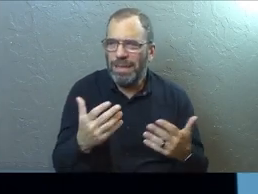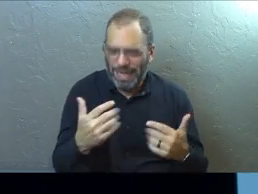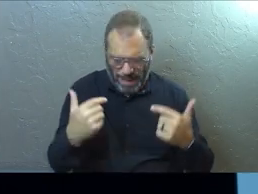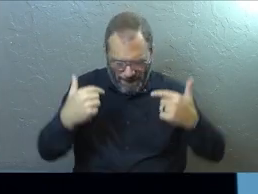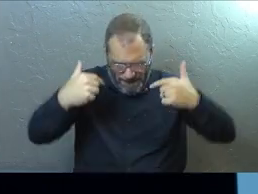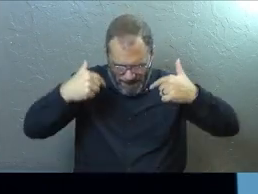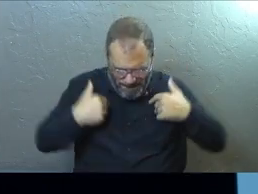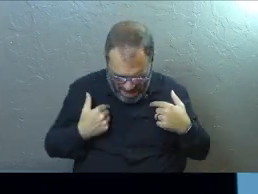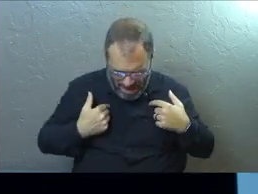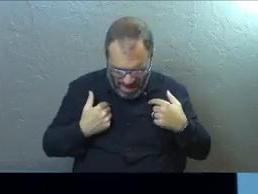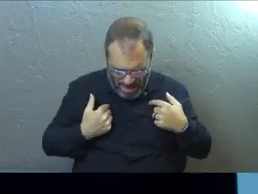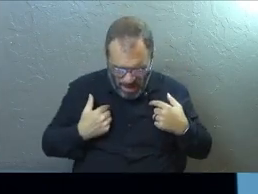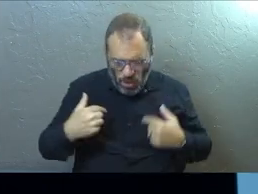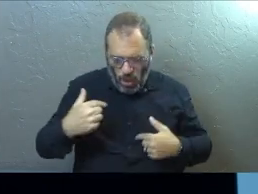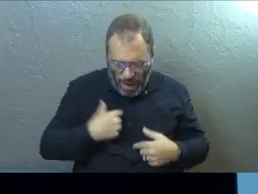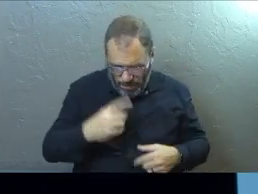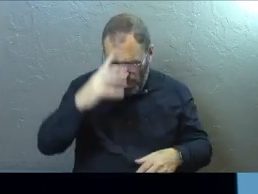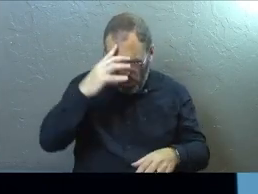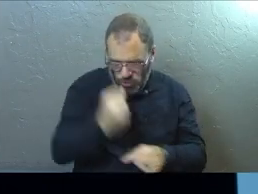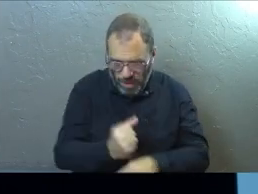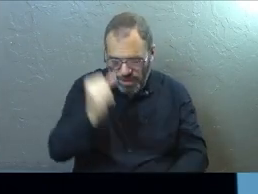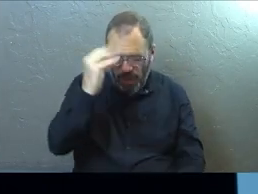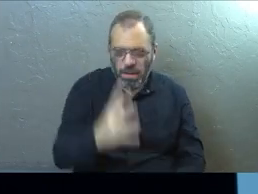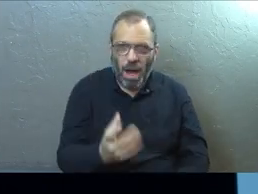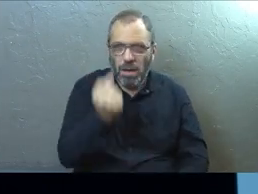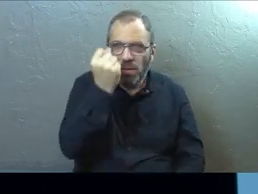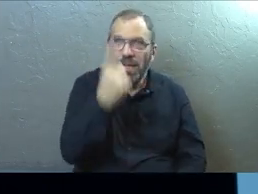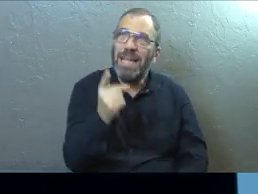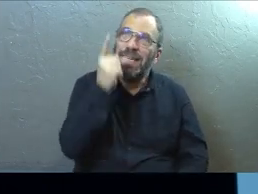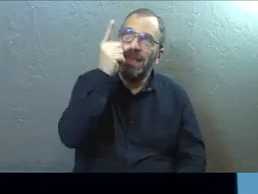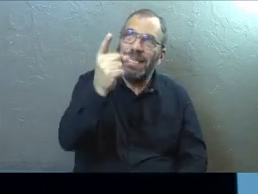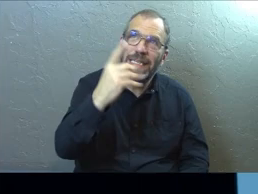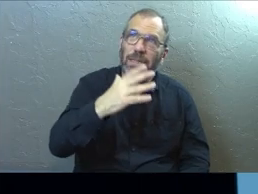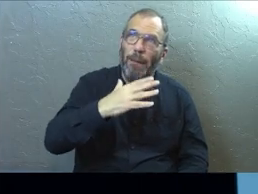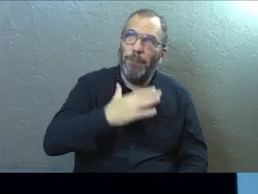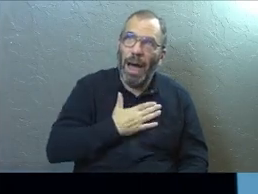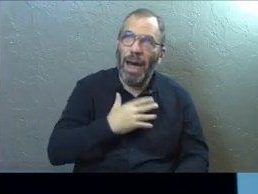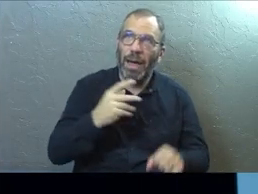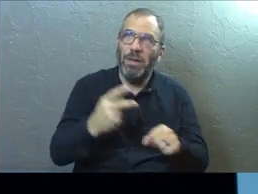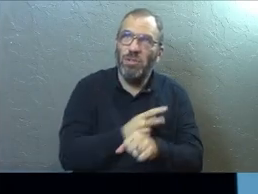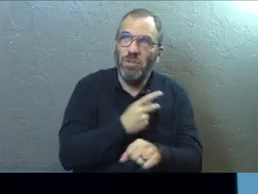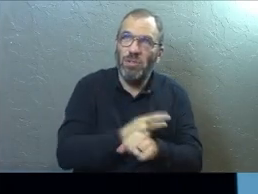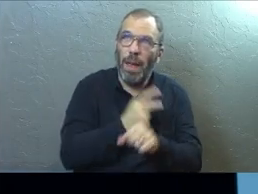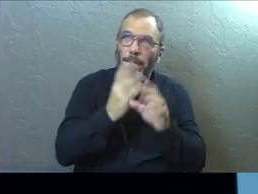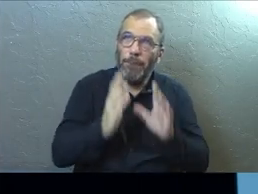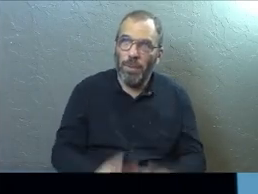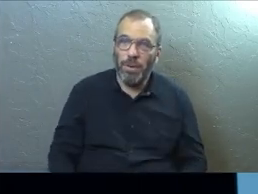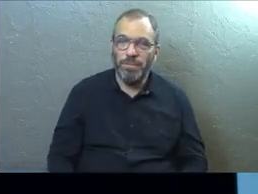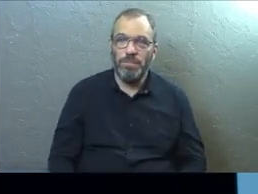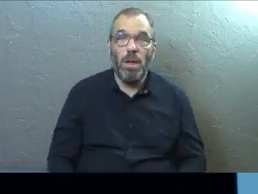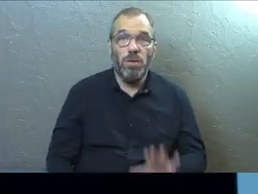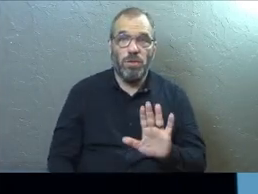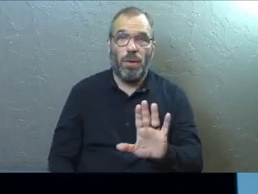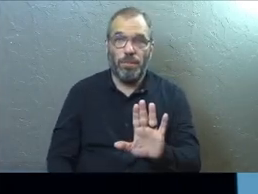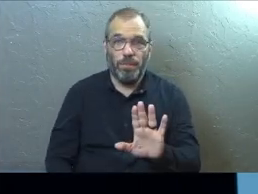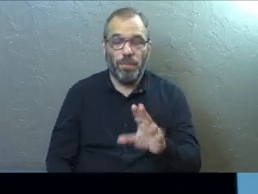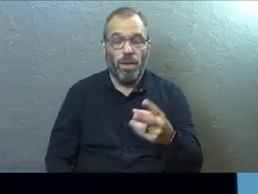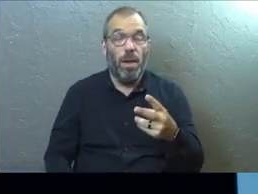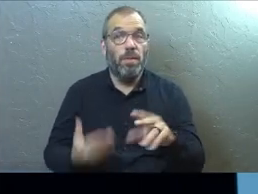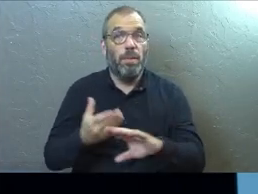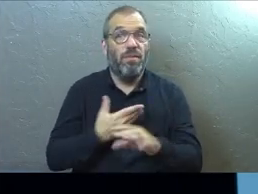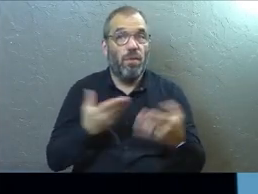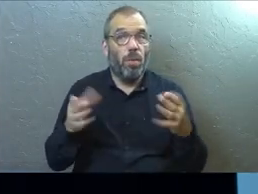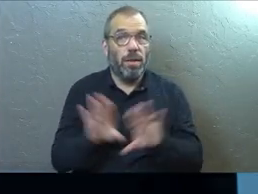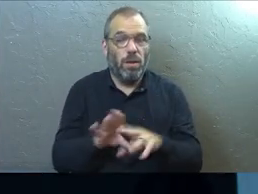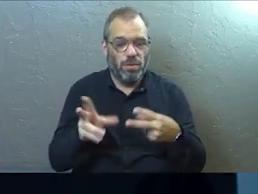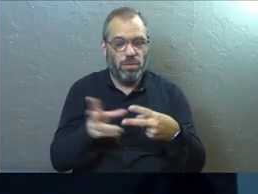me. So I'm gonna trust that God gets it and that he is my shepherd. So as we close, two things I think